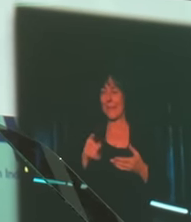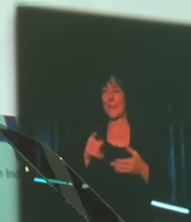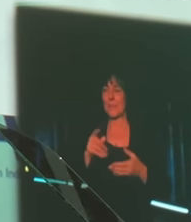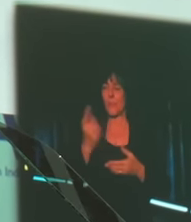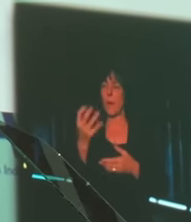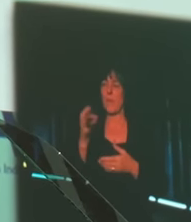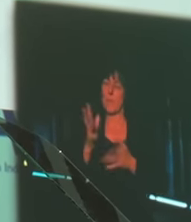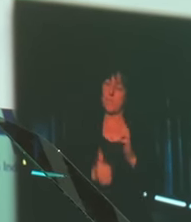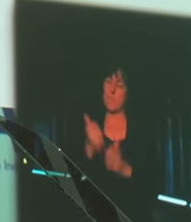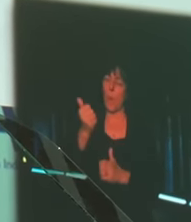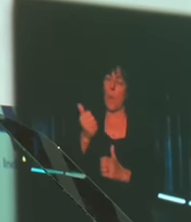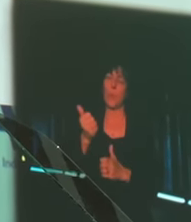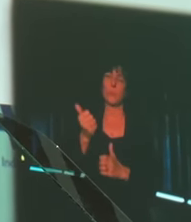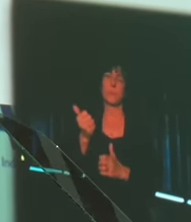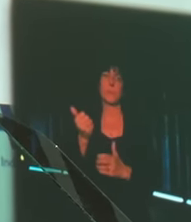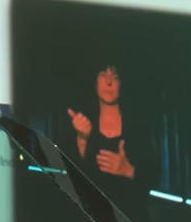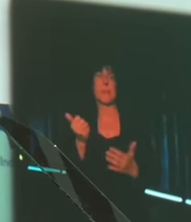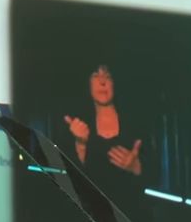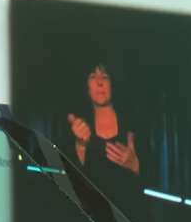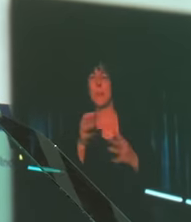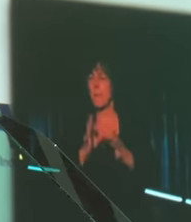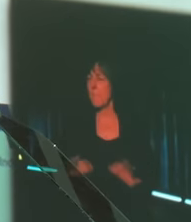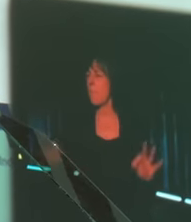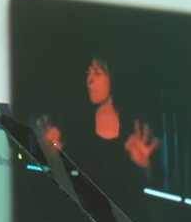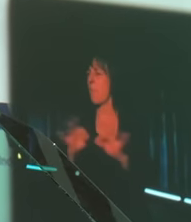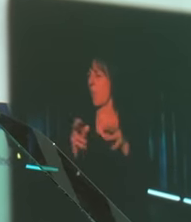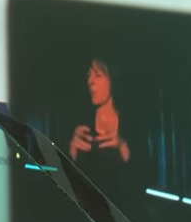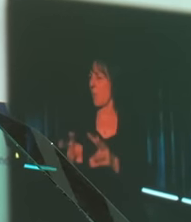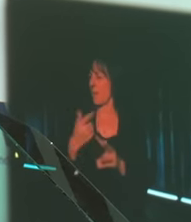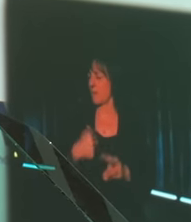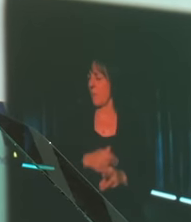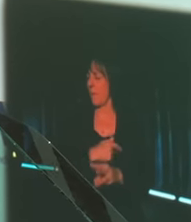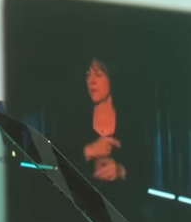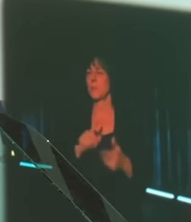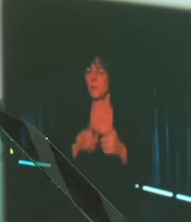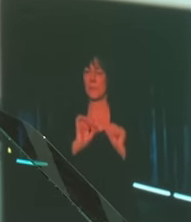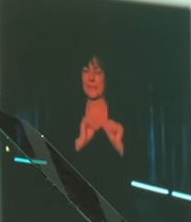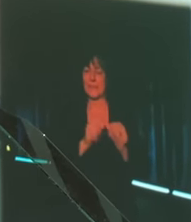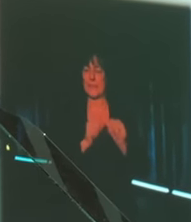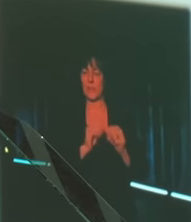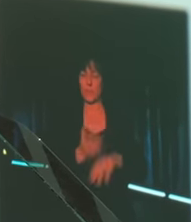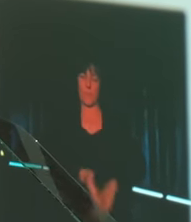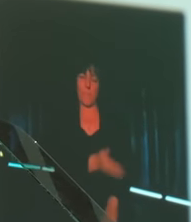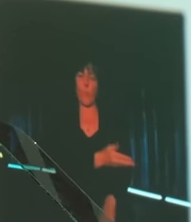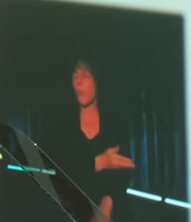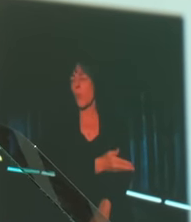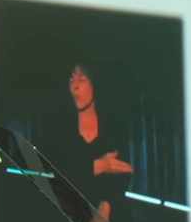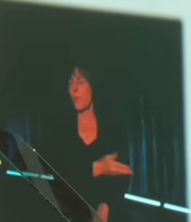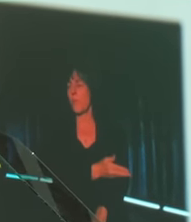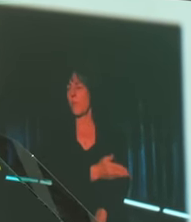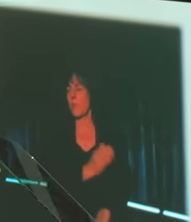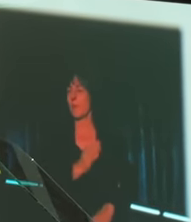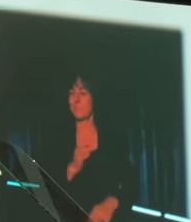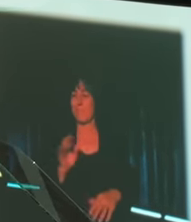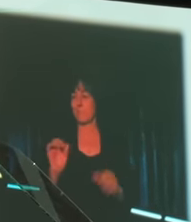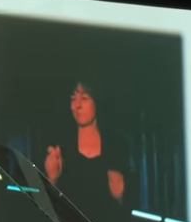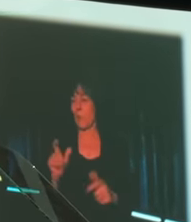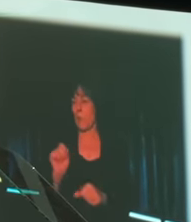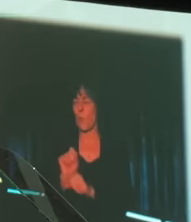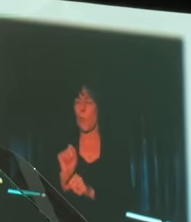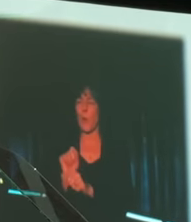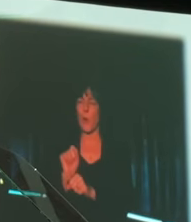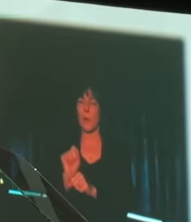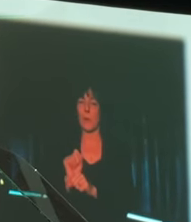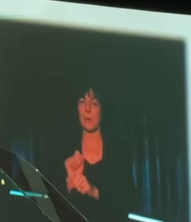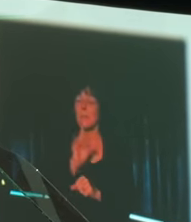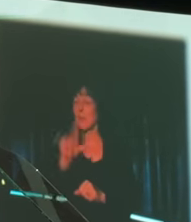one of the most important ways for us to continue to improve upon the work that